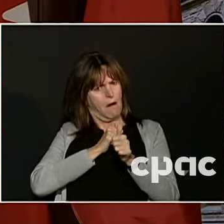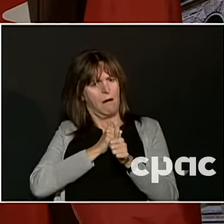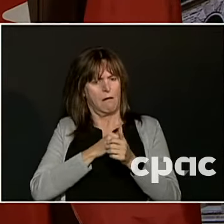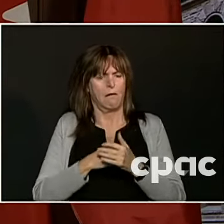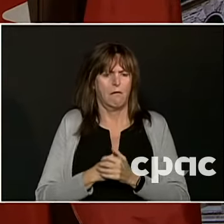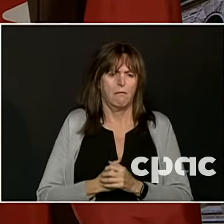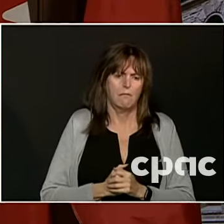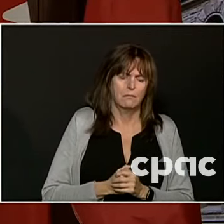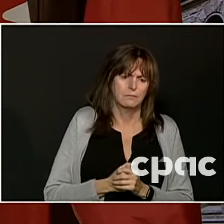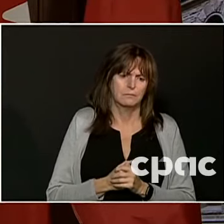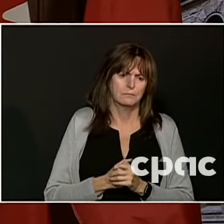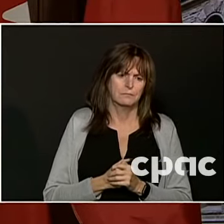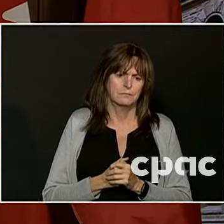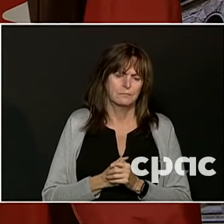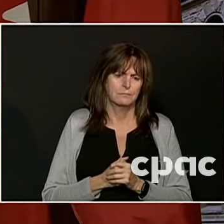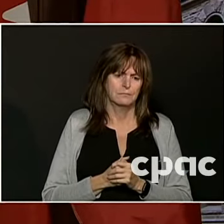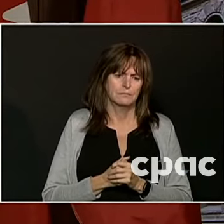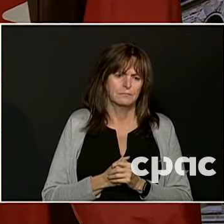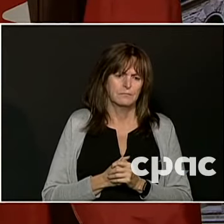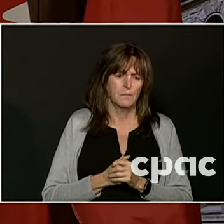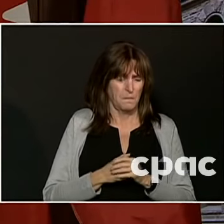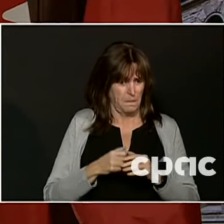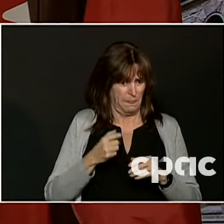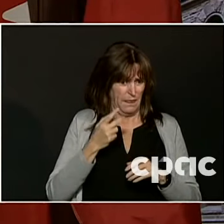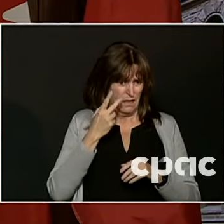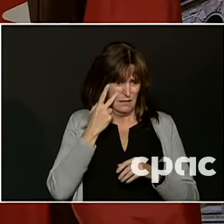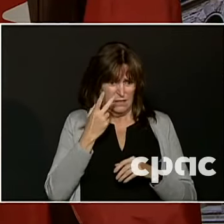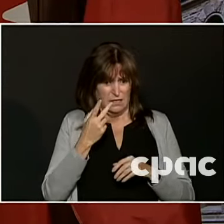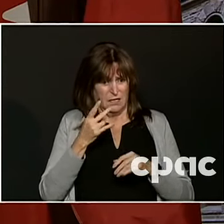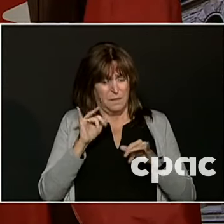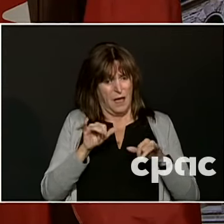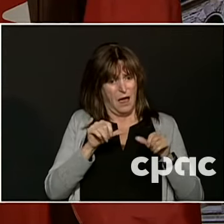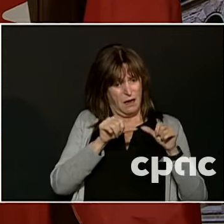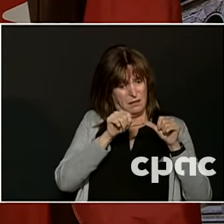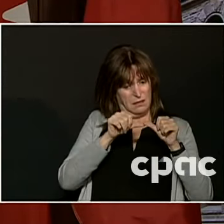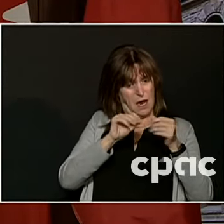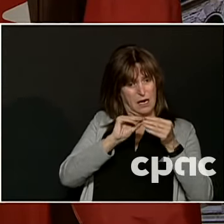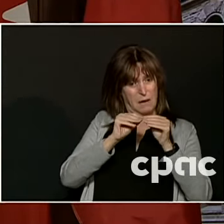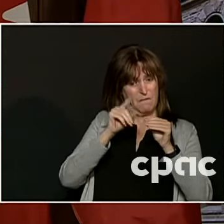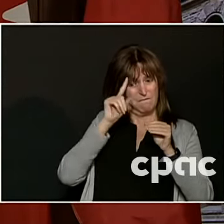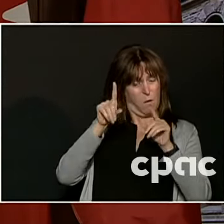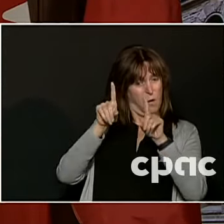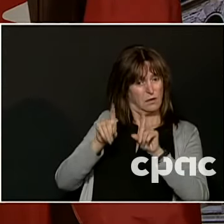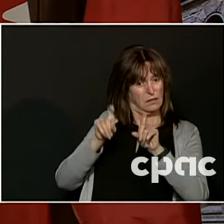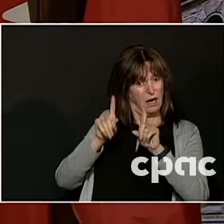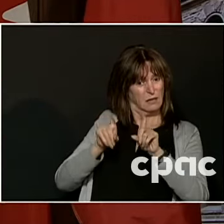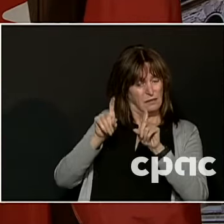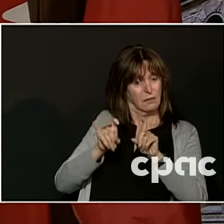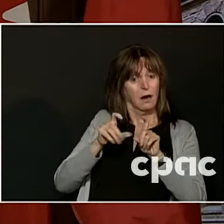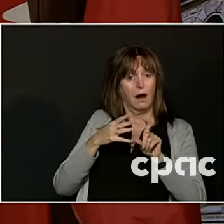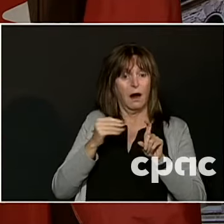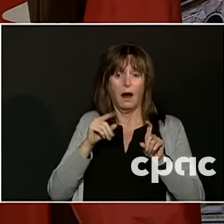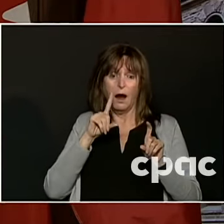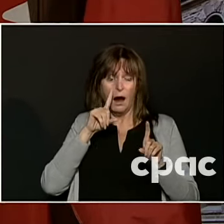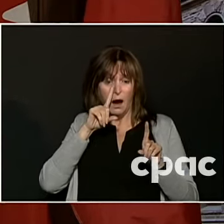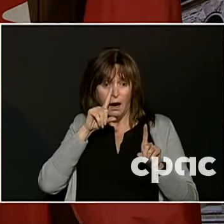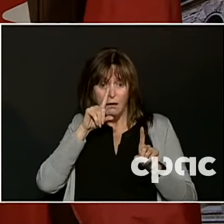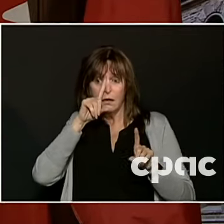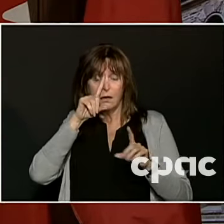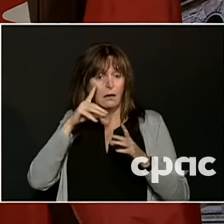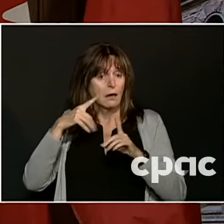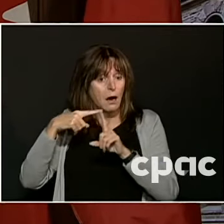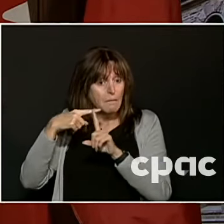a relatively consistent volume of testing, case rates are growing substantially. The percent positivity is growing